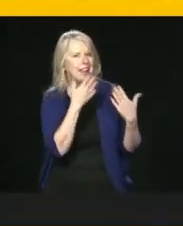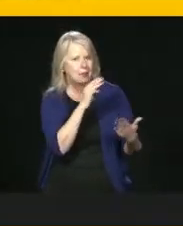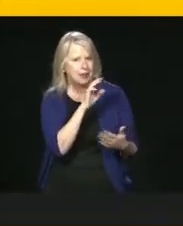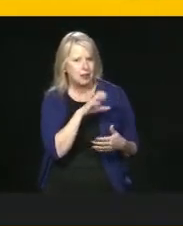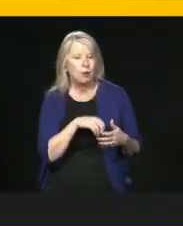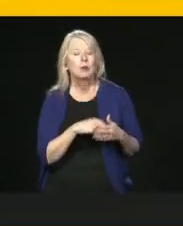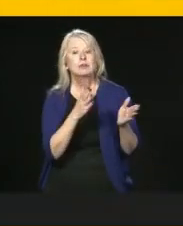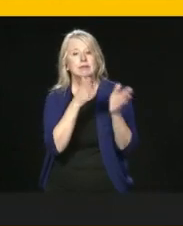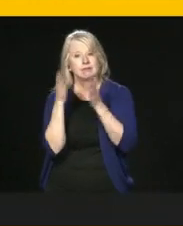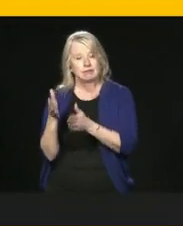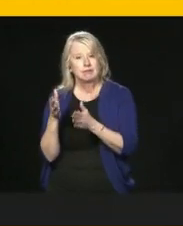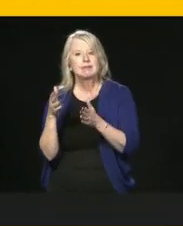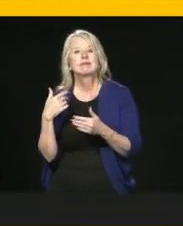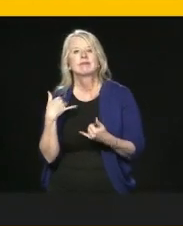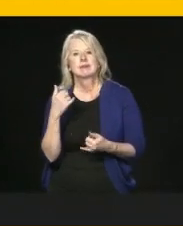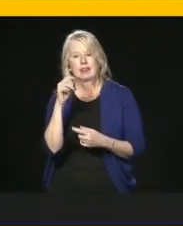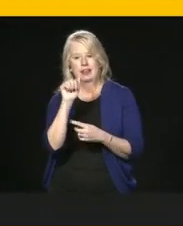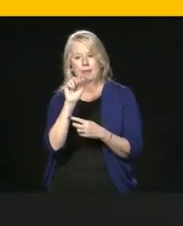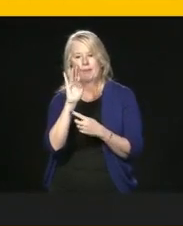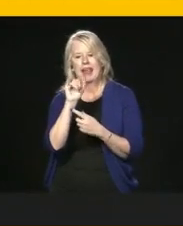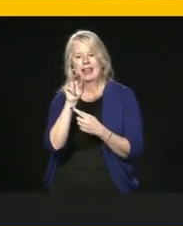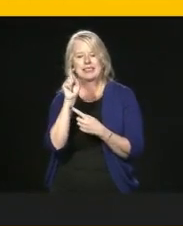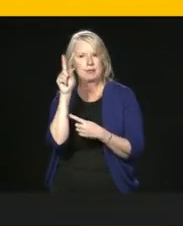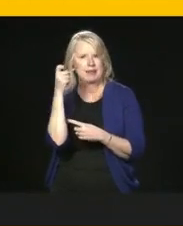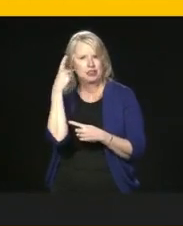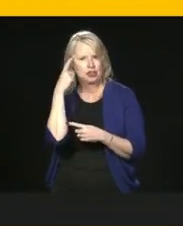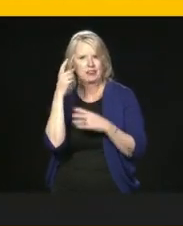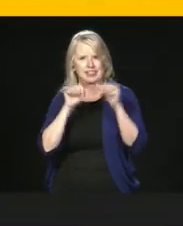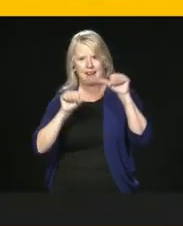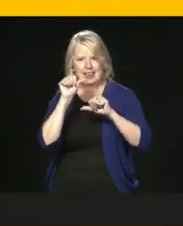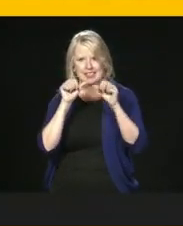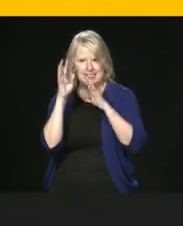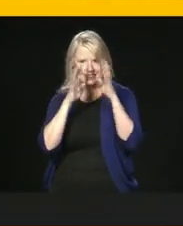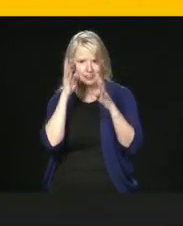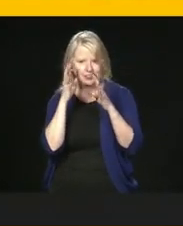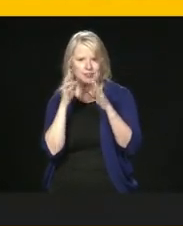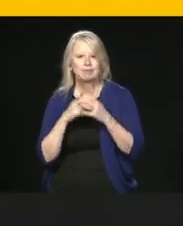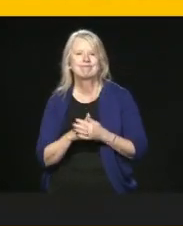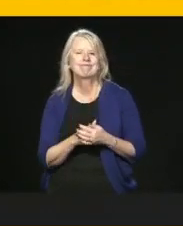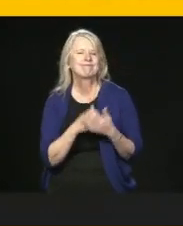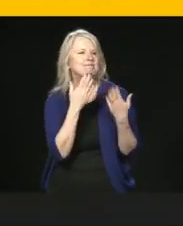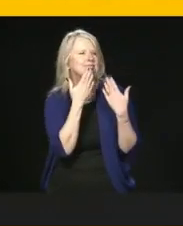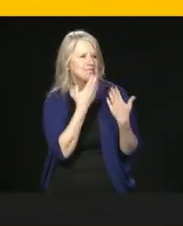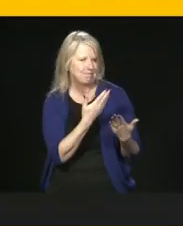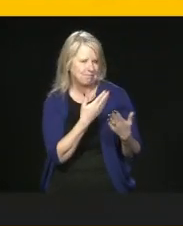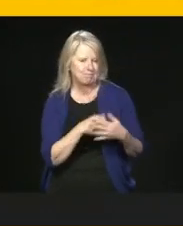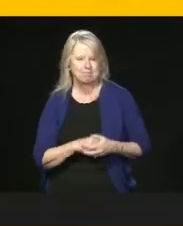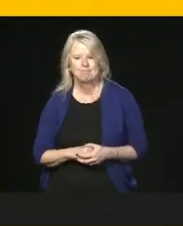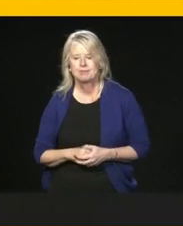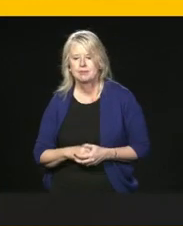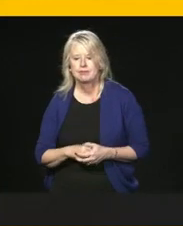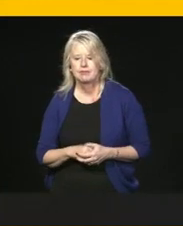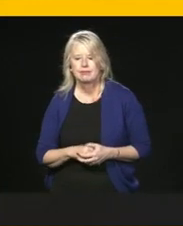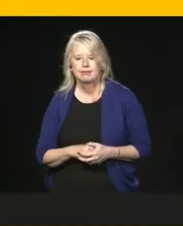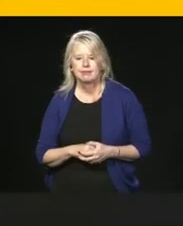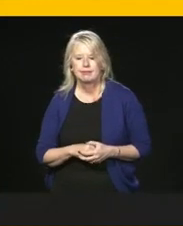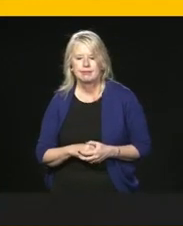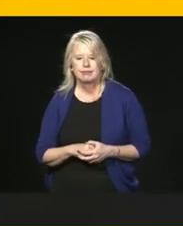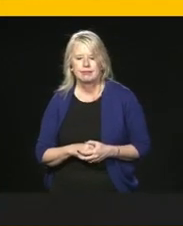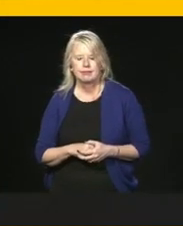Nav. Merci, Christia. Thank you, Christia. Just like my colleagues, I would like